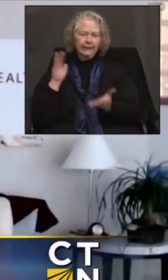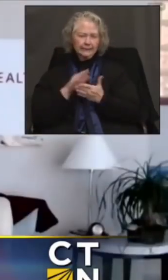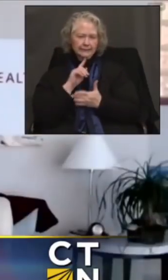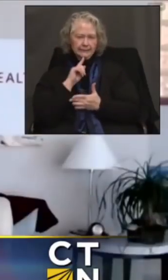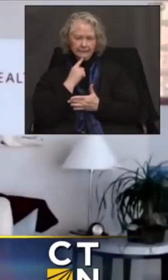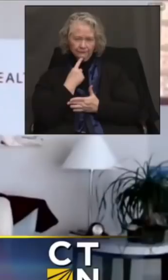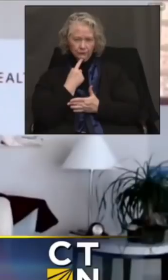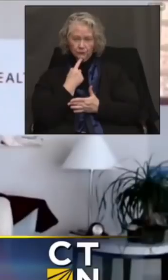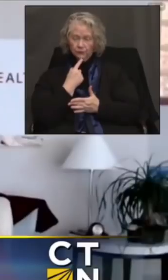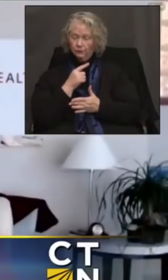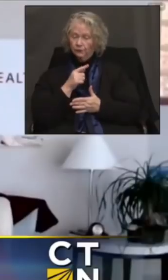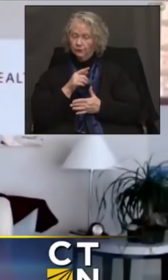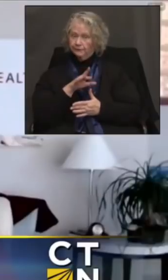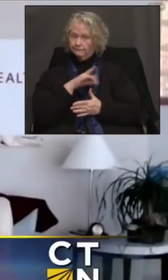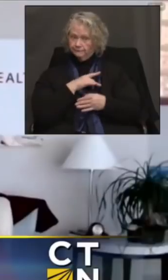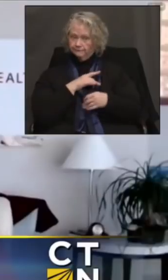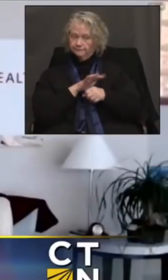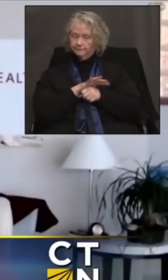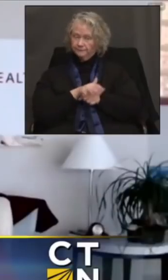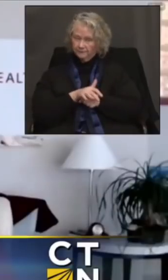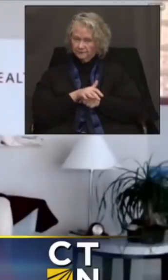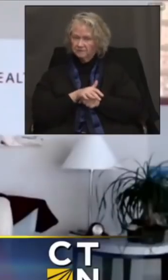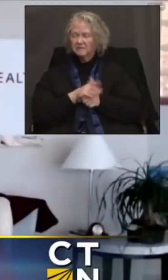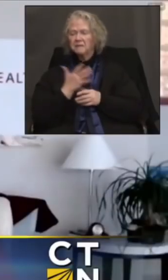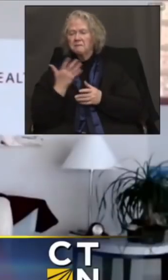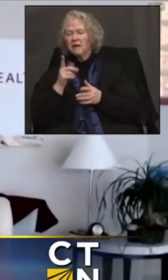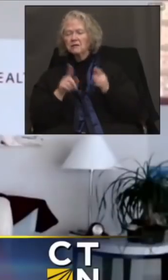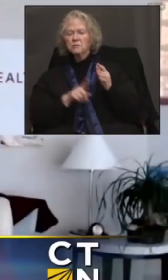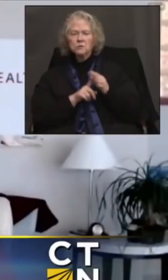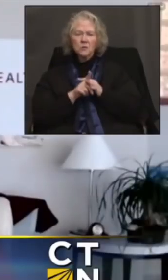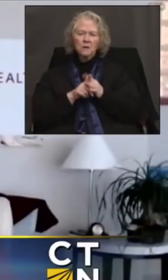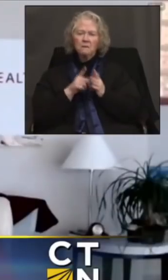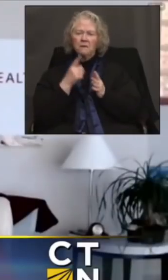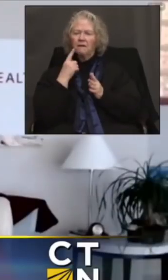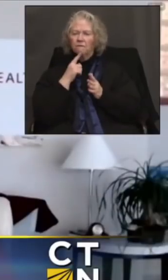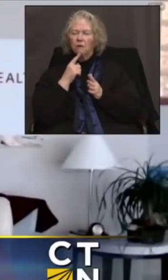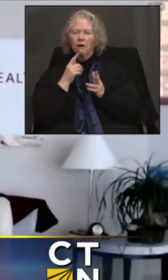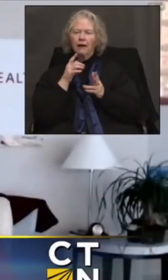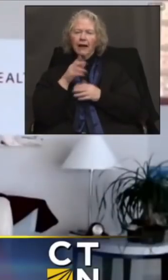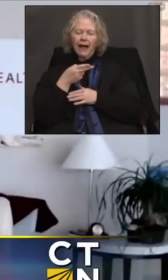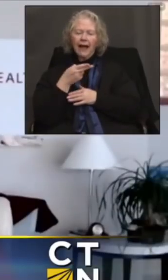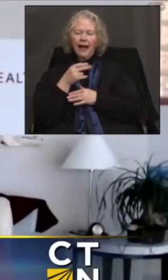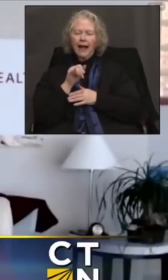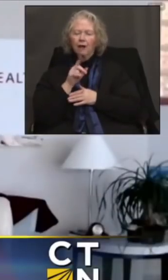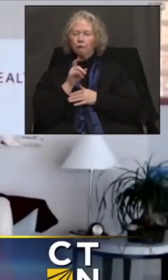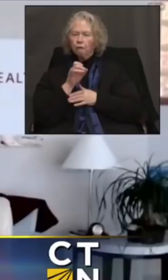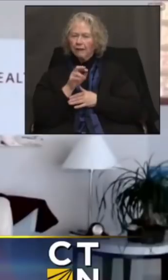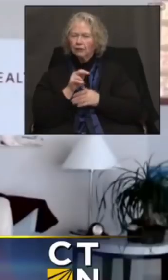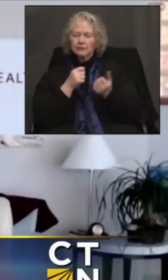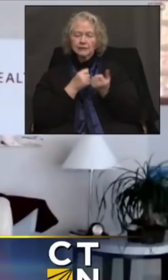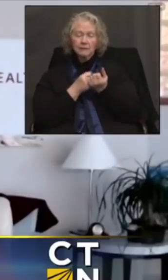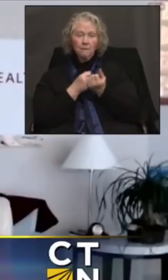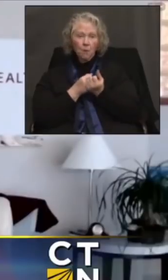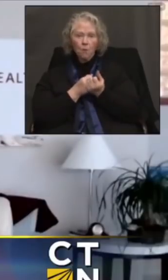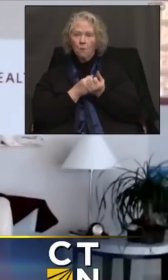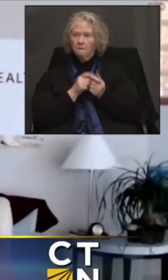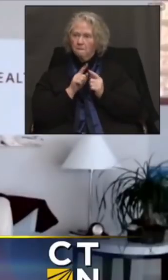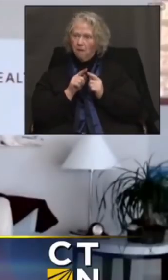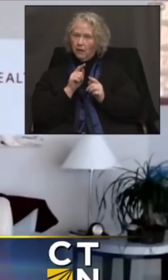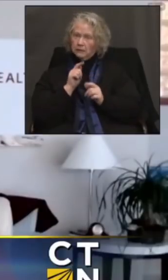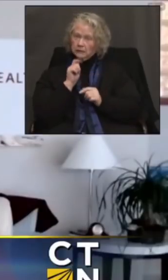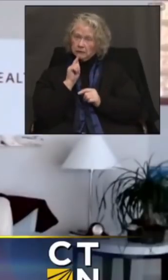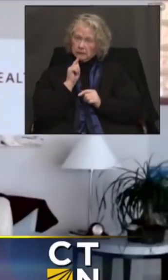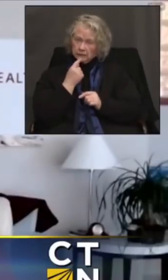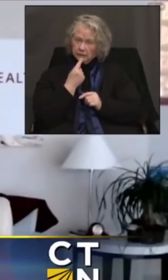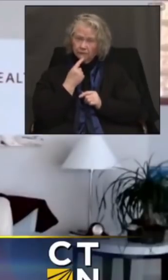with COVID-19, occasionally they may need to come in for some hydration and support, but that is not who we're seeing critically